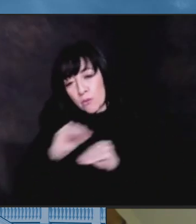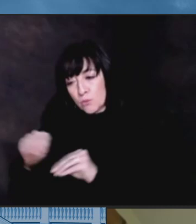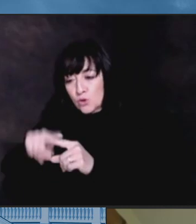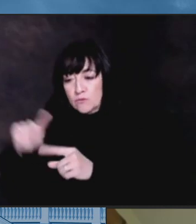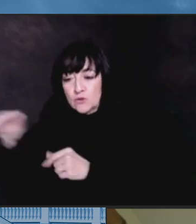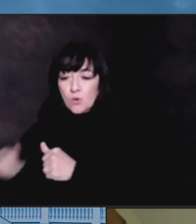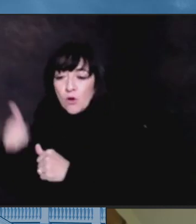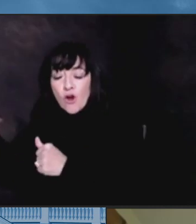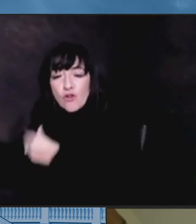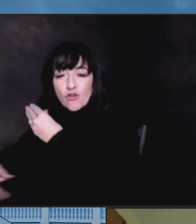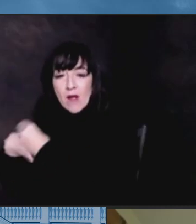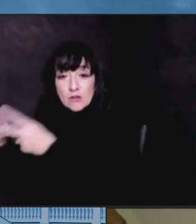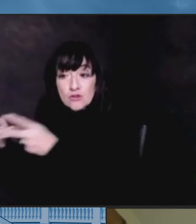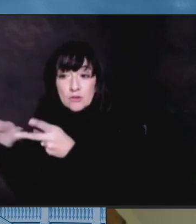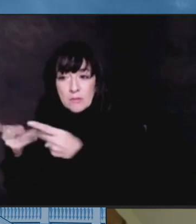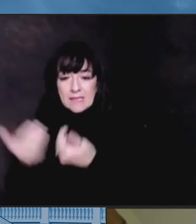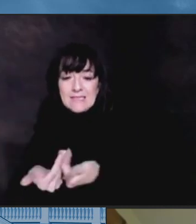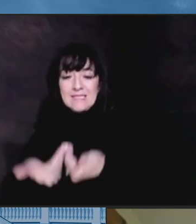Rattay?